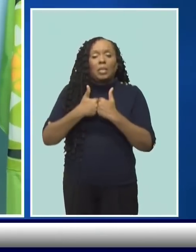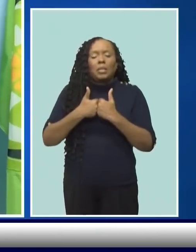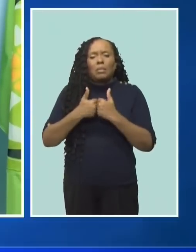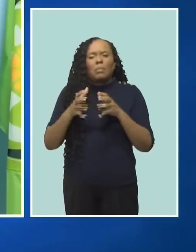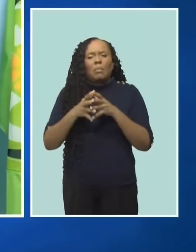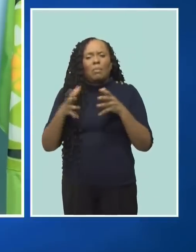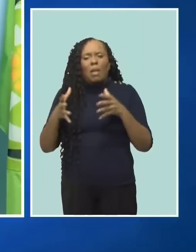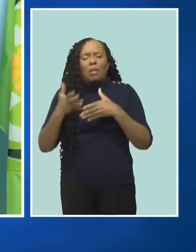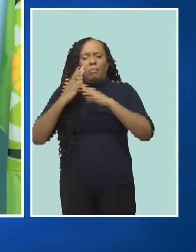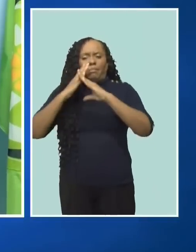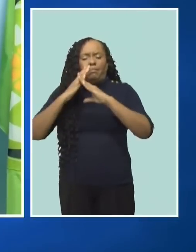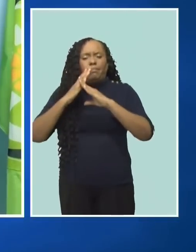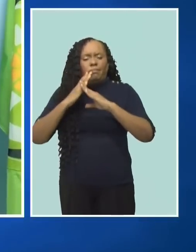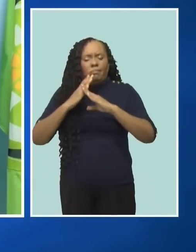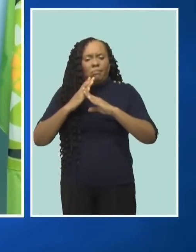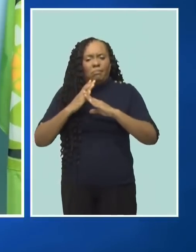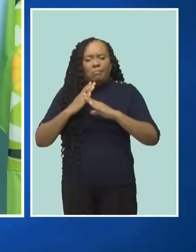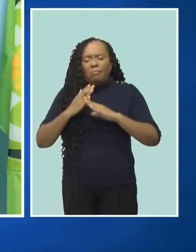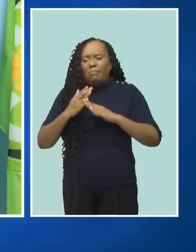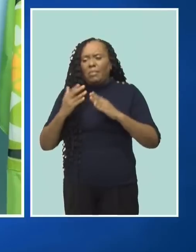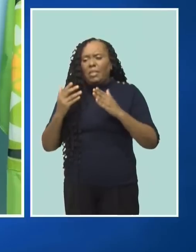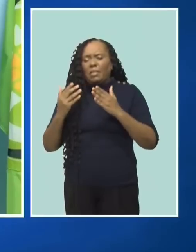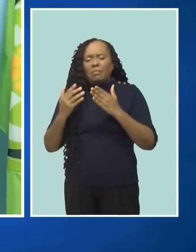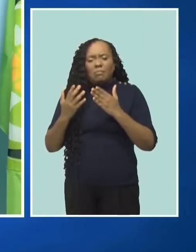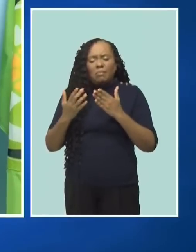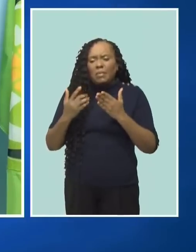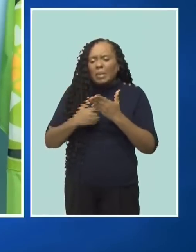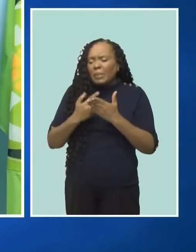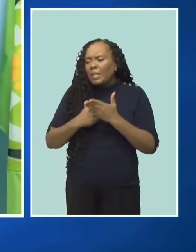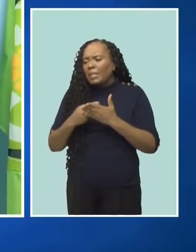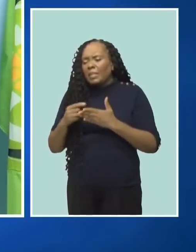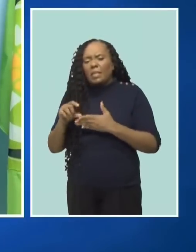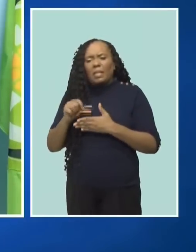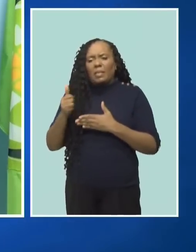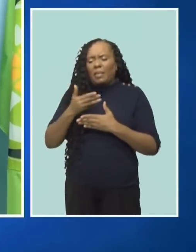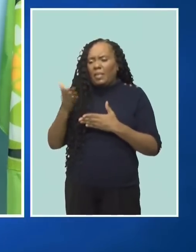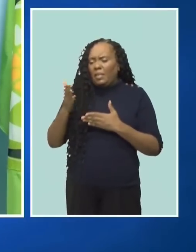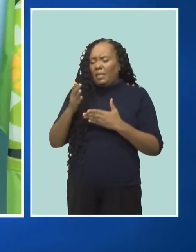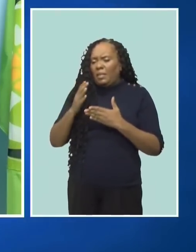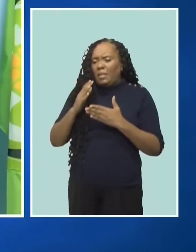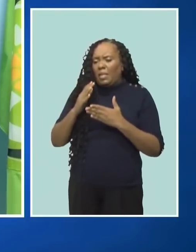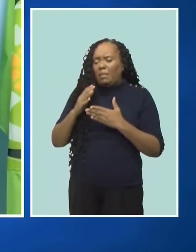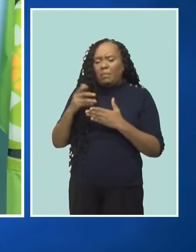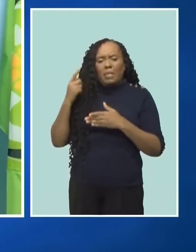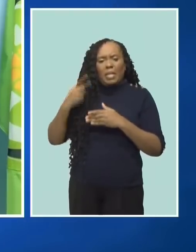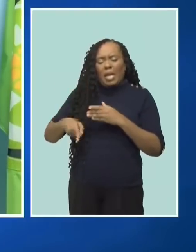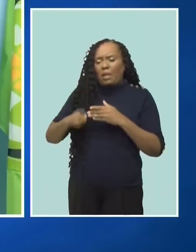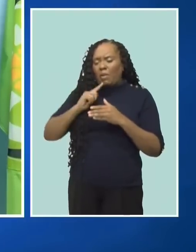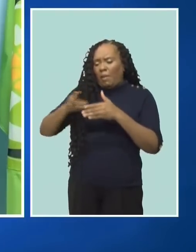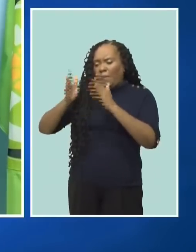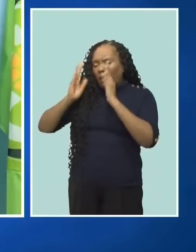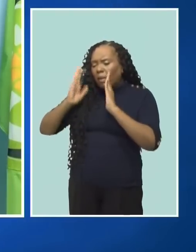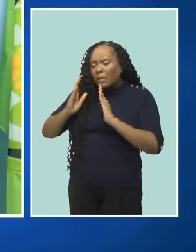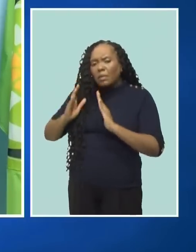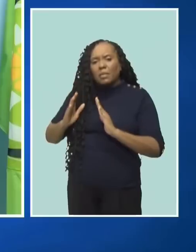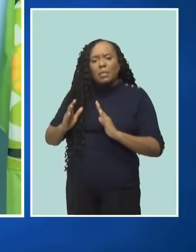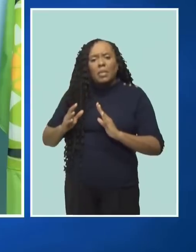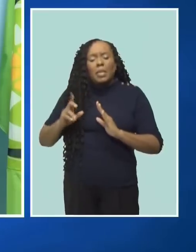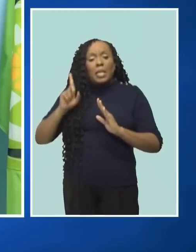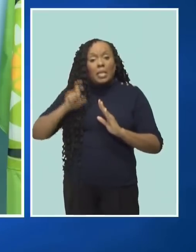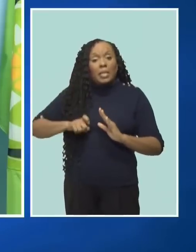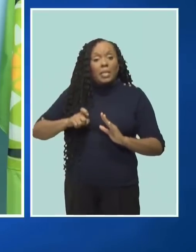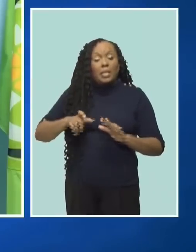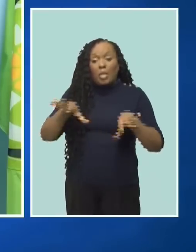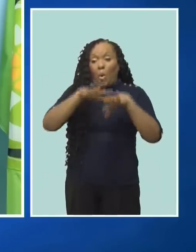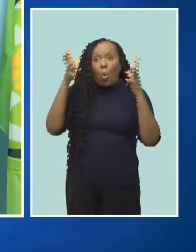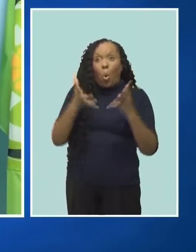distractions. And very often those distractions are causing leaders of the world to pay less attention than would